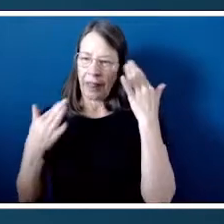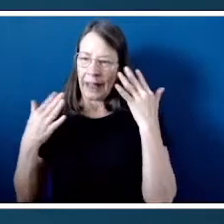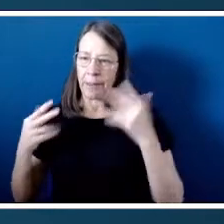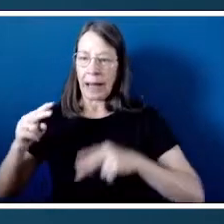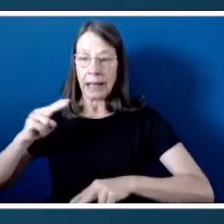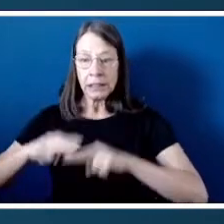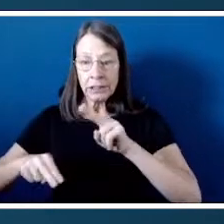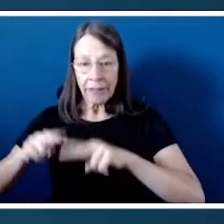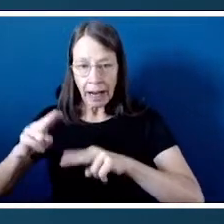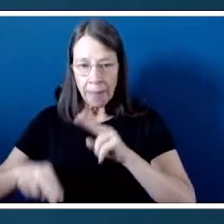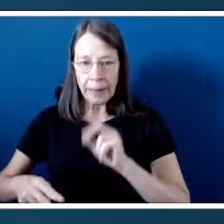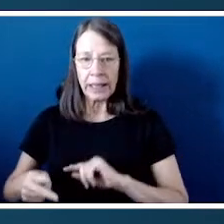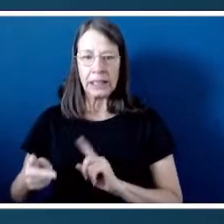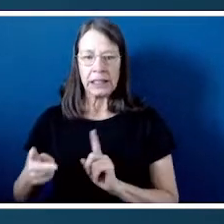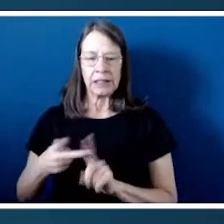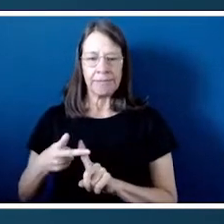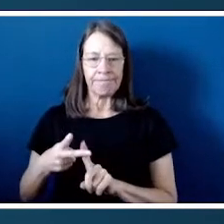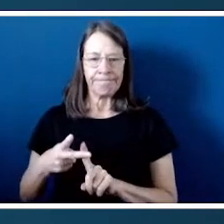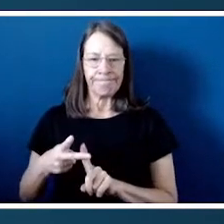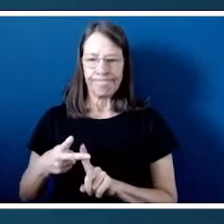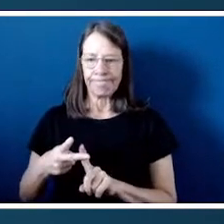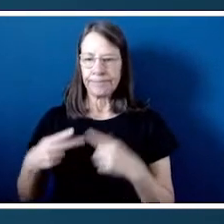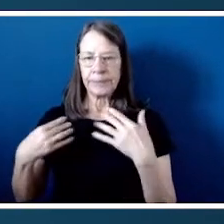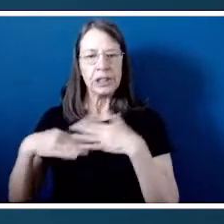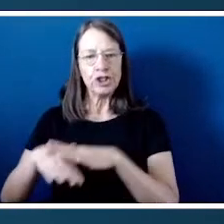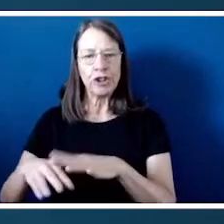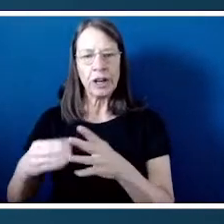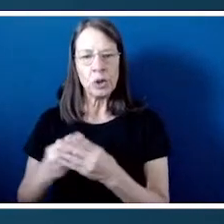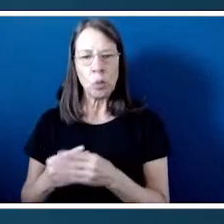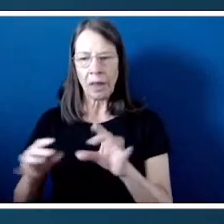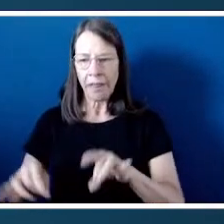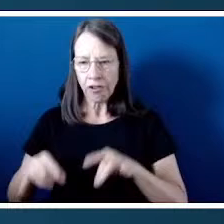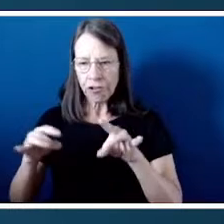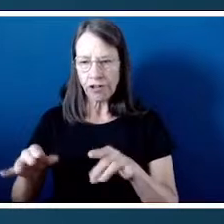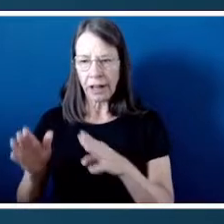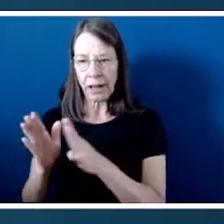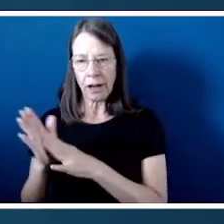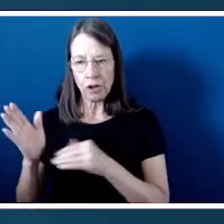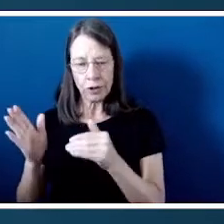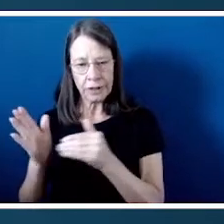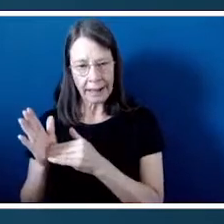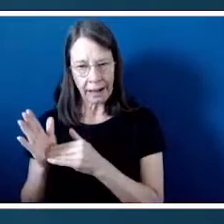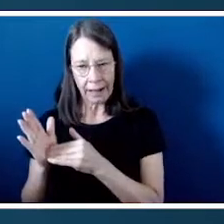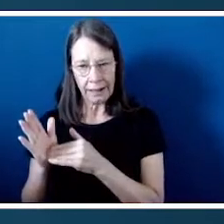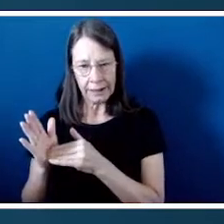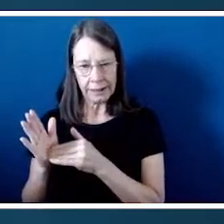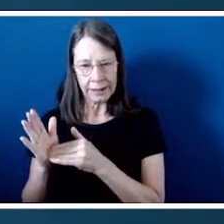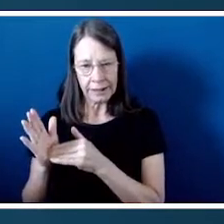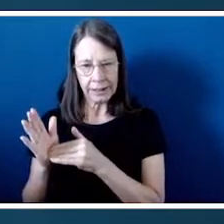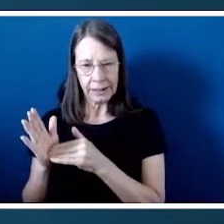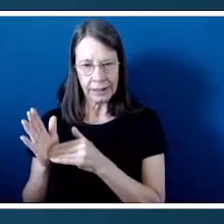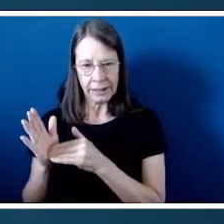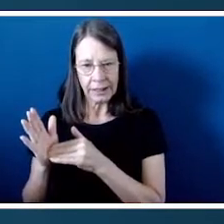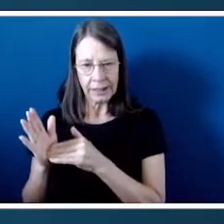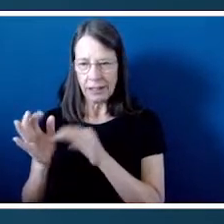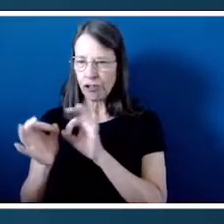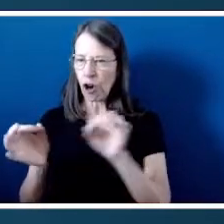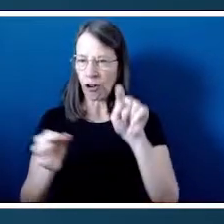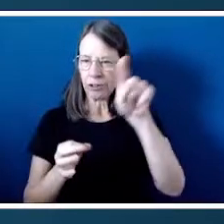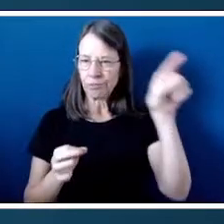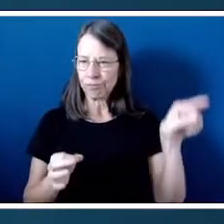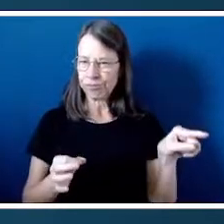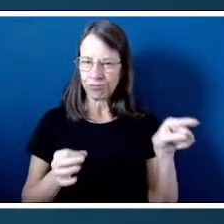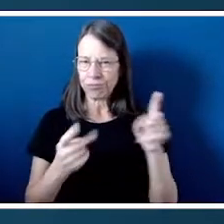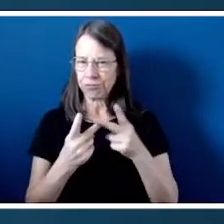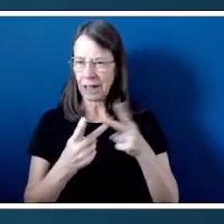by having that integration with Australia and New Zealand, as opposed to any other consideration to begin